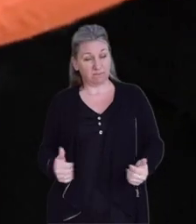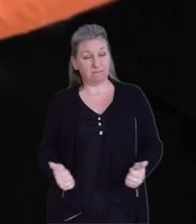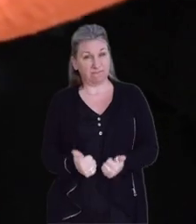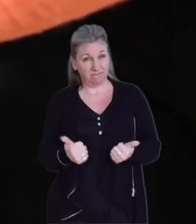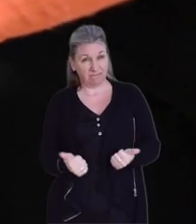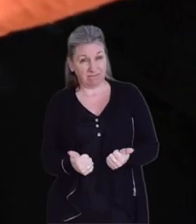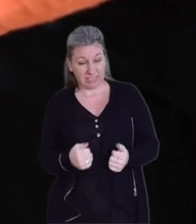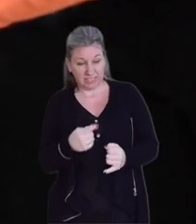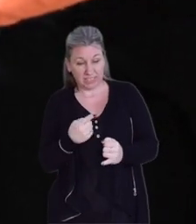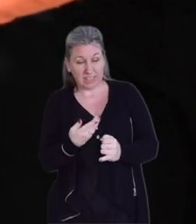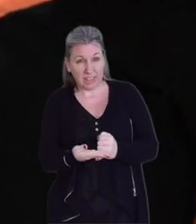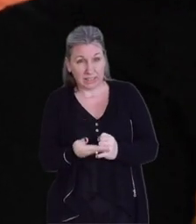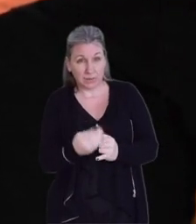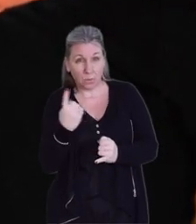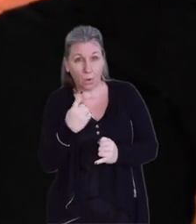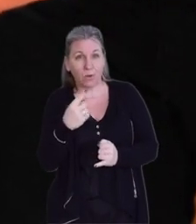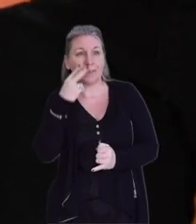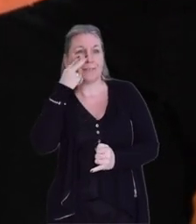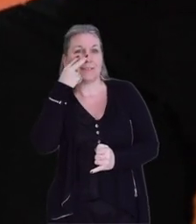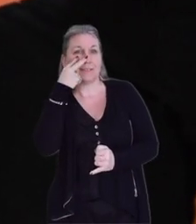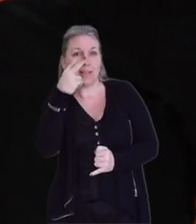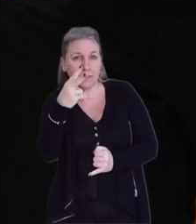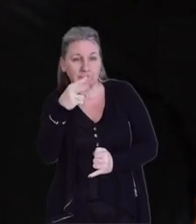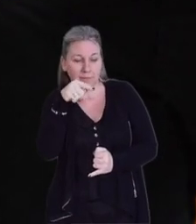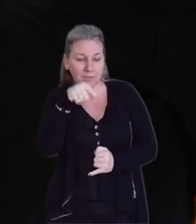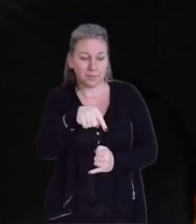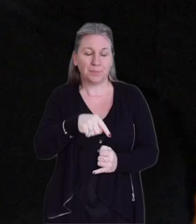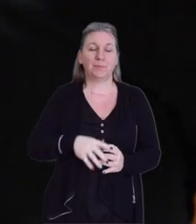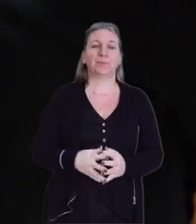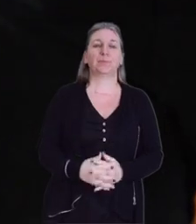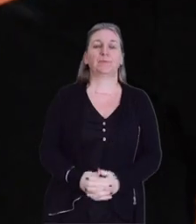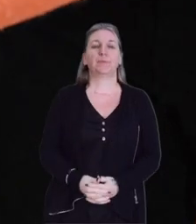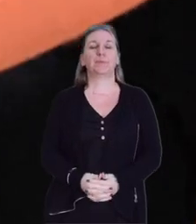Finally, a sight is fastened onto the bow's riser.